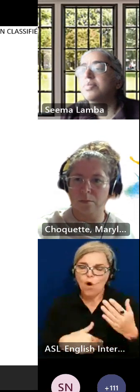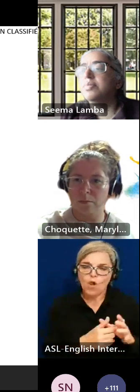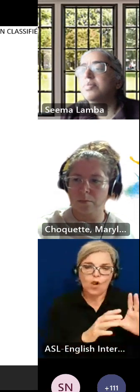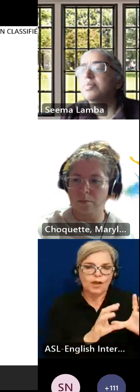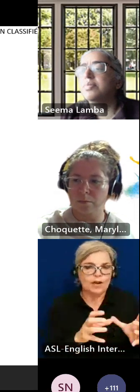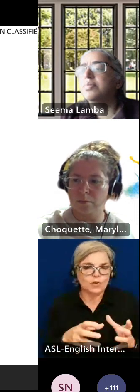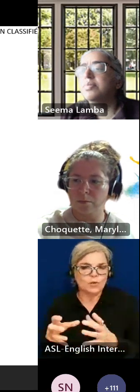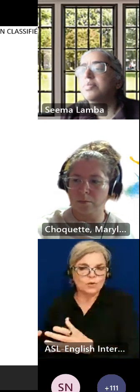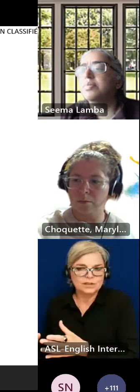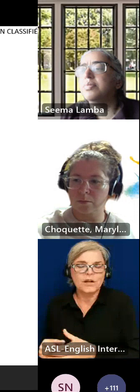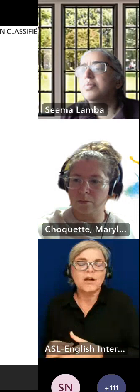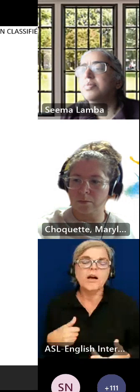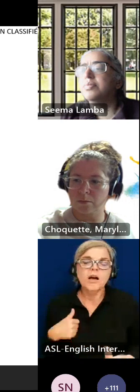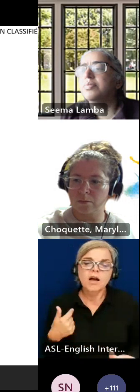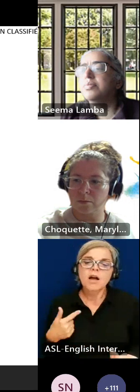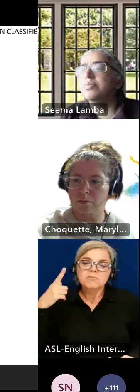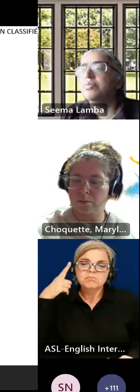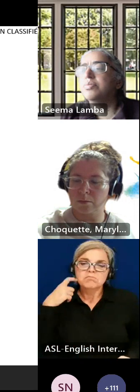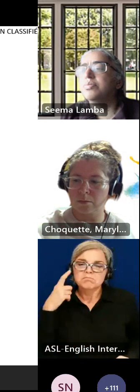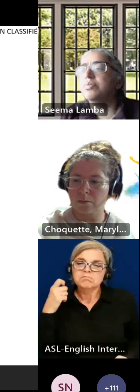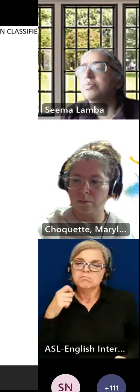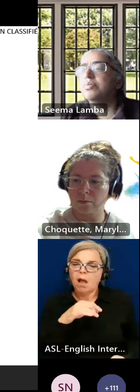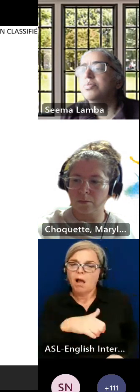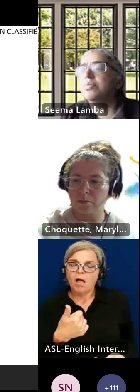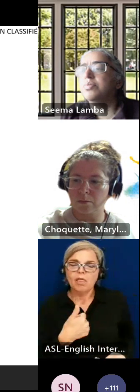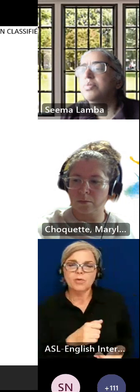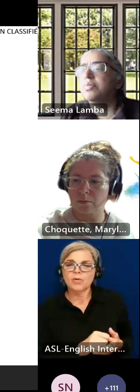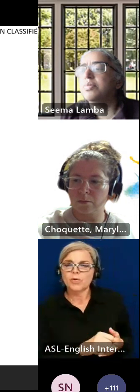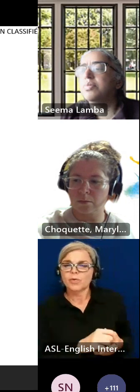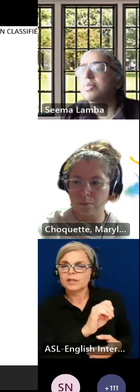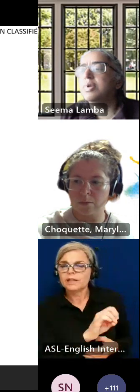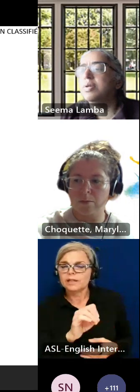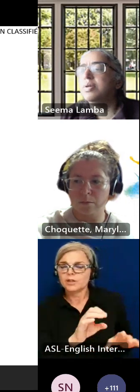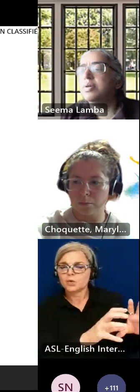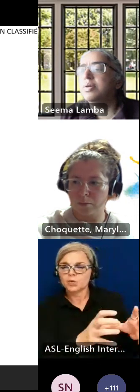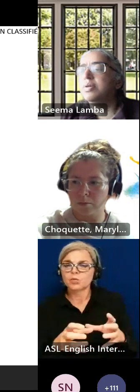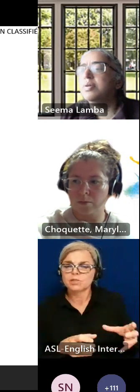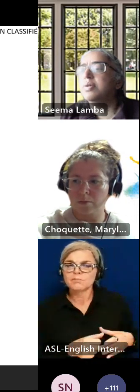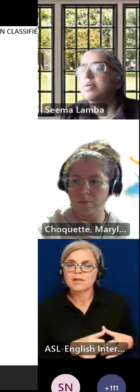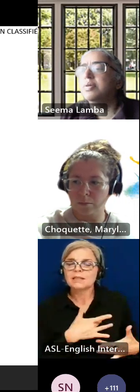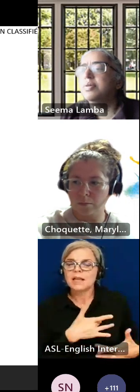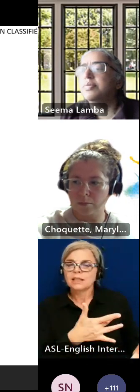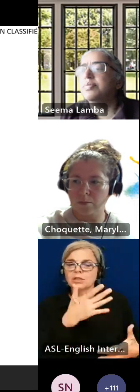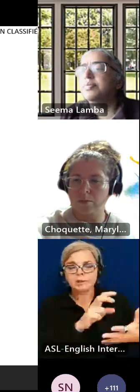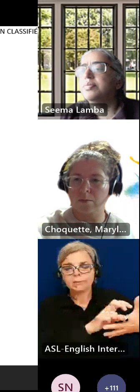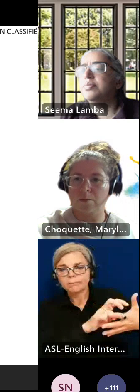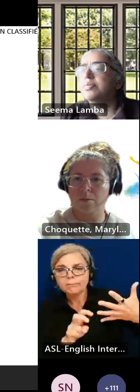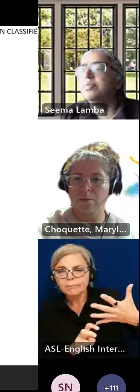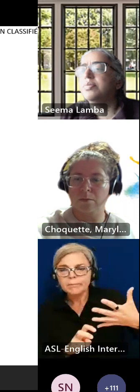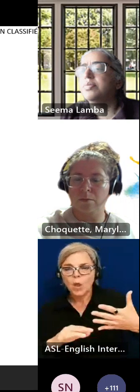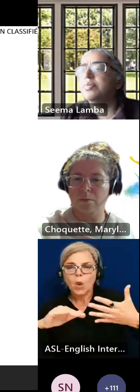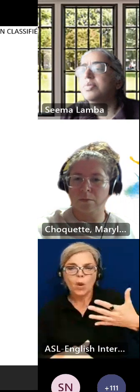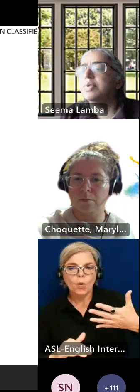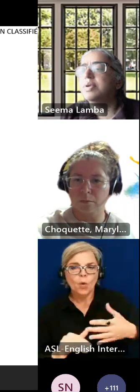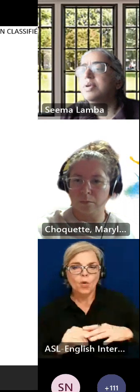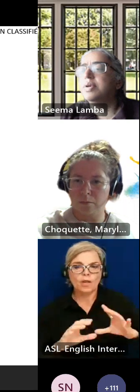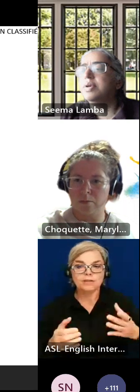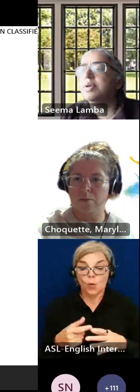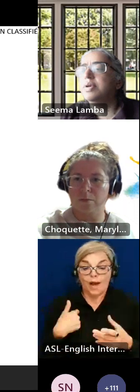other equity groups, that they are actually or usually at the lowest possible classification within a